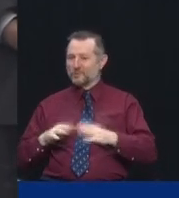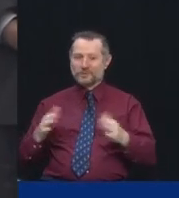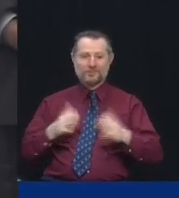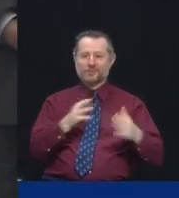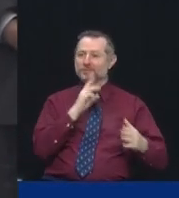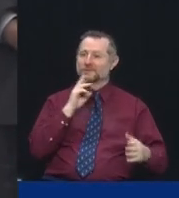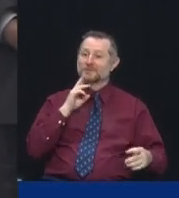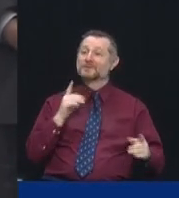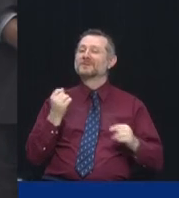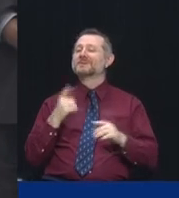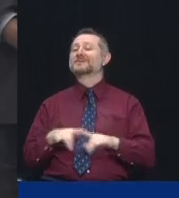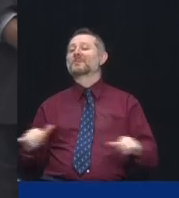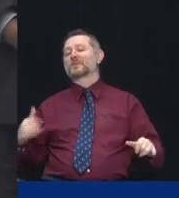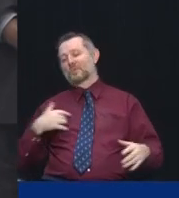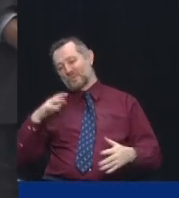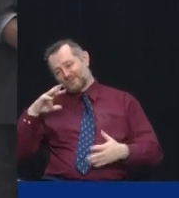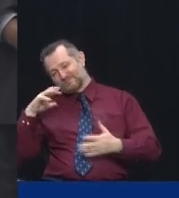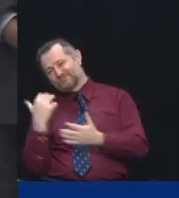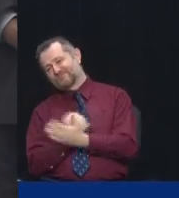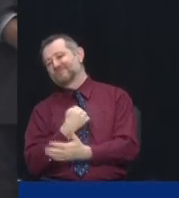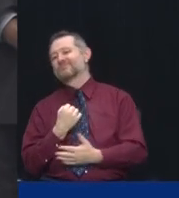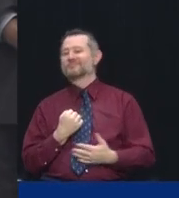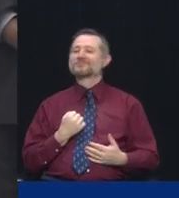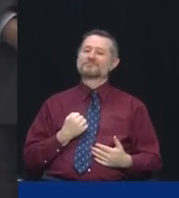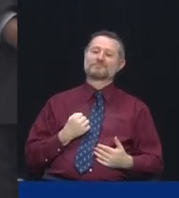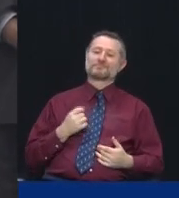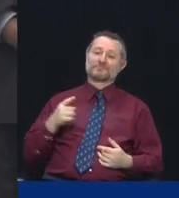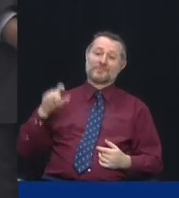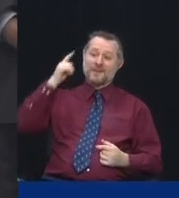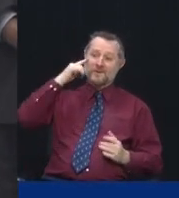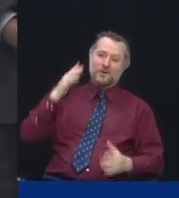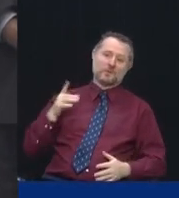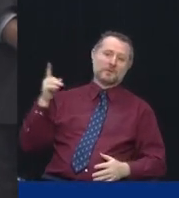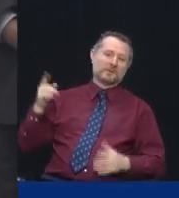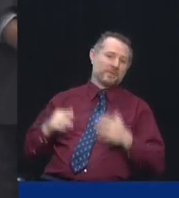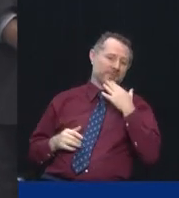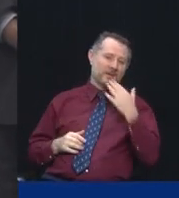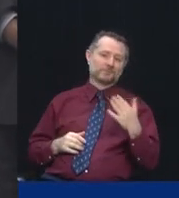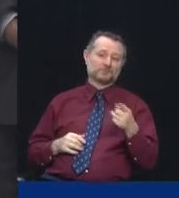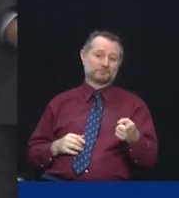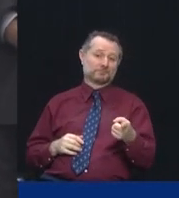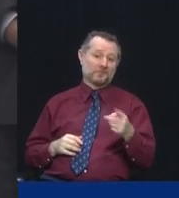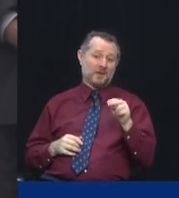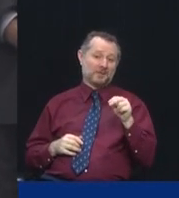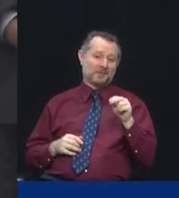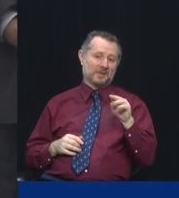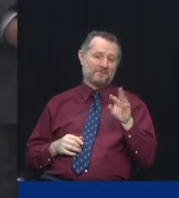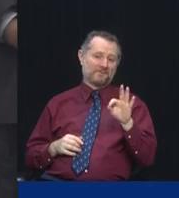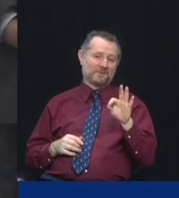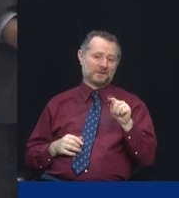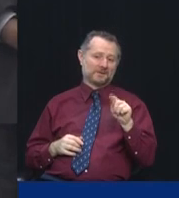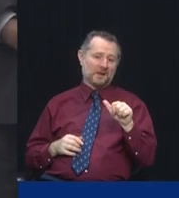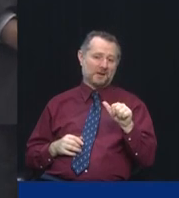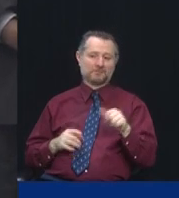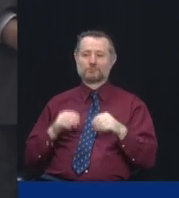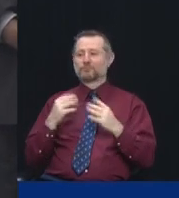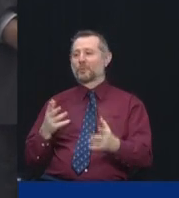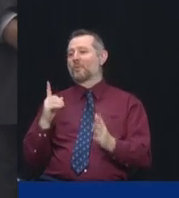to take this opportunity to, along with the governor, thank NFTA for providing 1,000 passes. I mean, that is